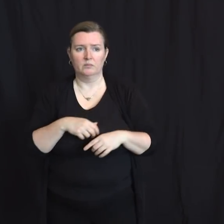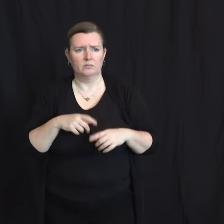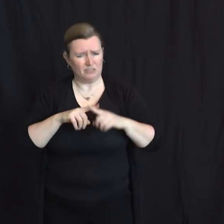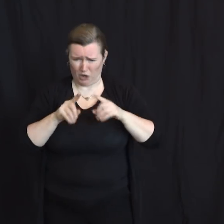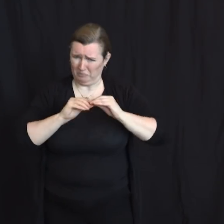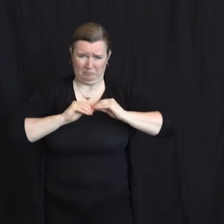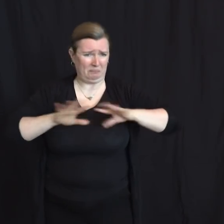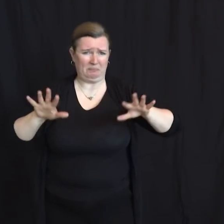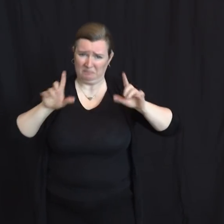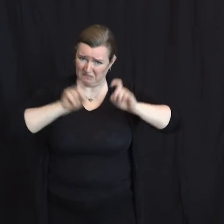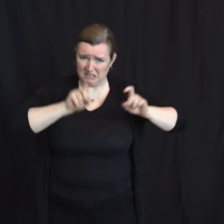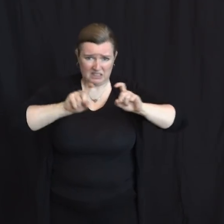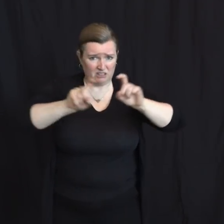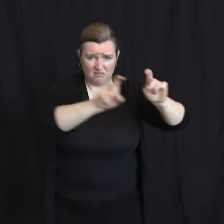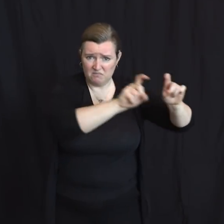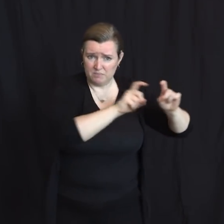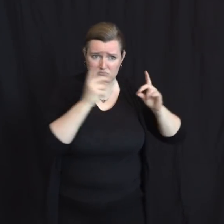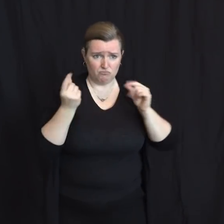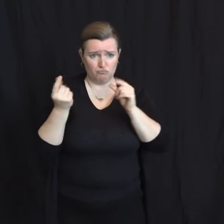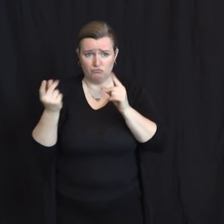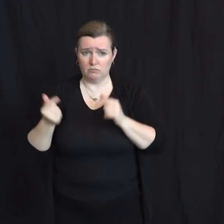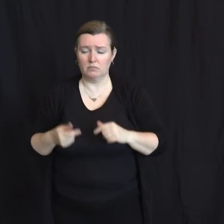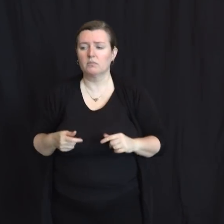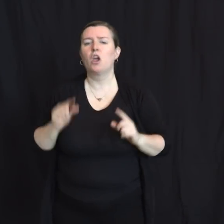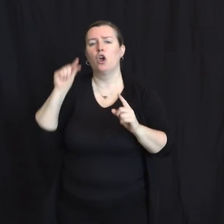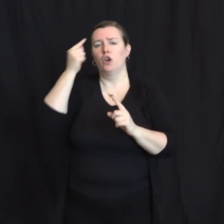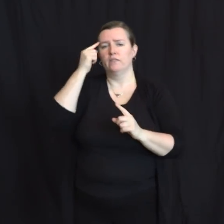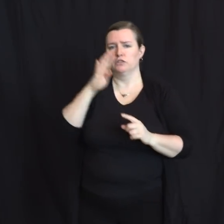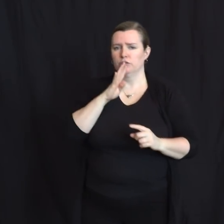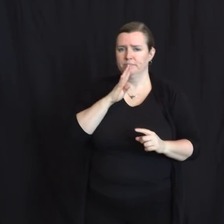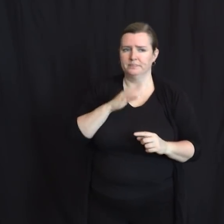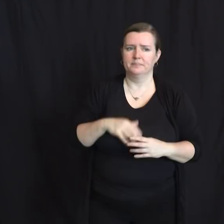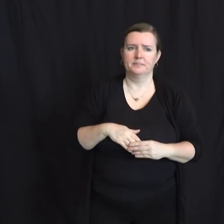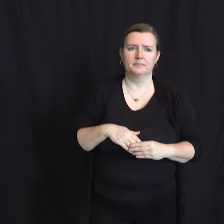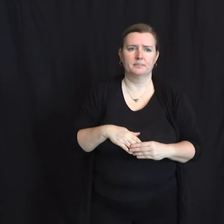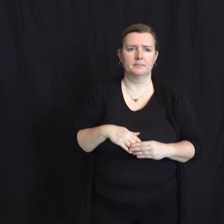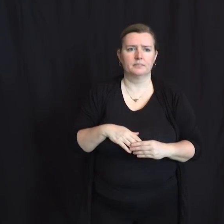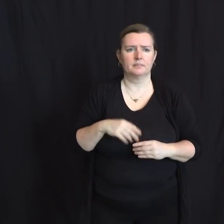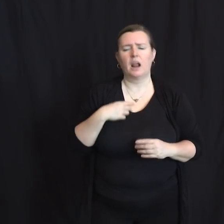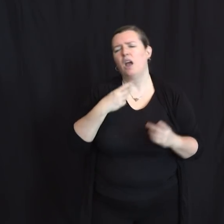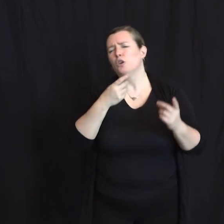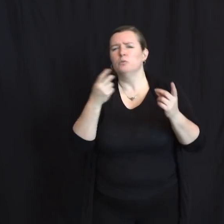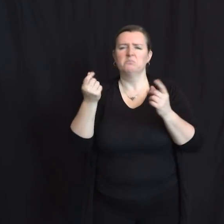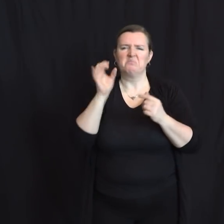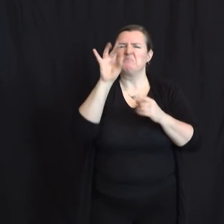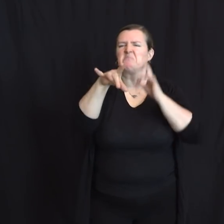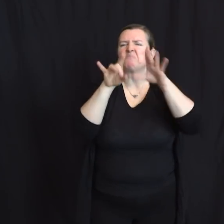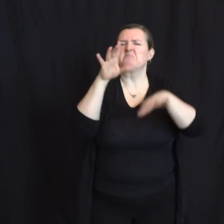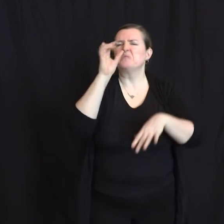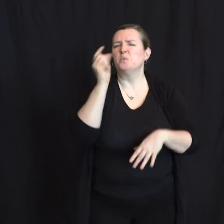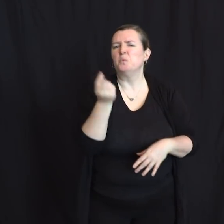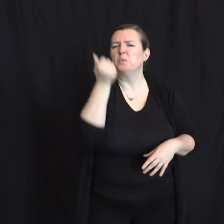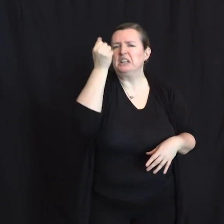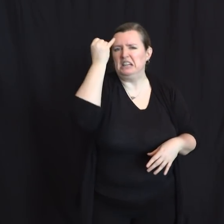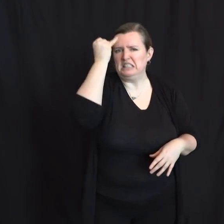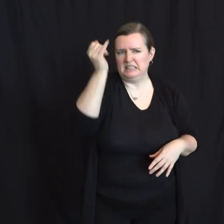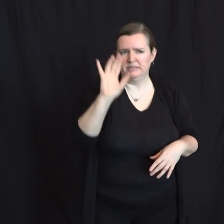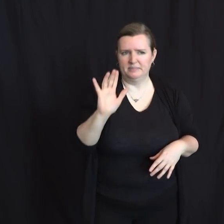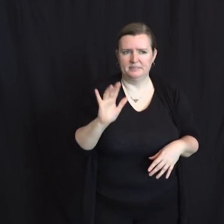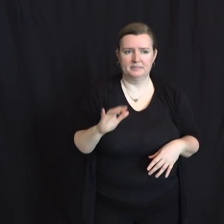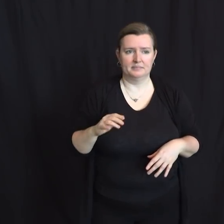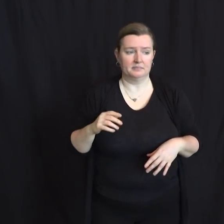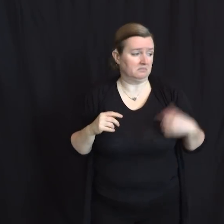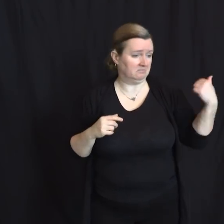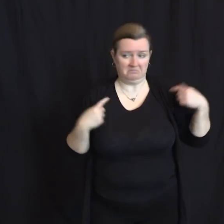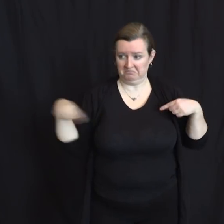Yeah. So may I just give a couple of quick thoughts, and then I suspect there are several up here who may want to